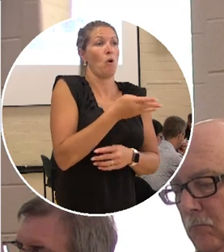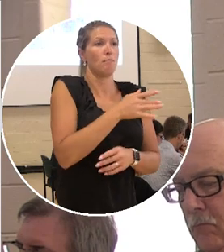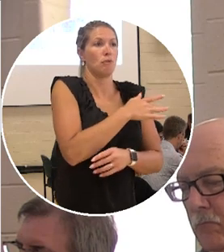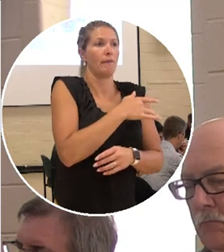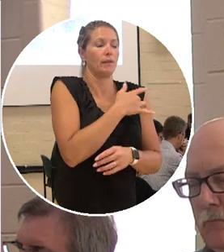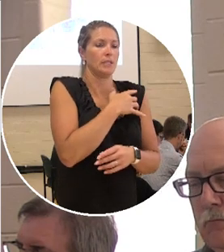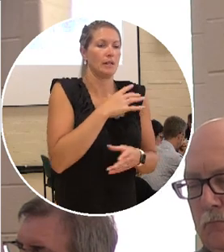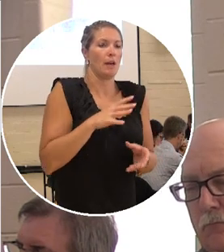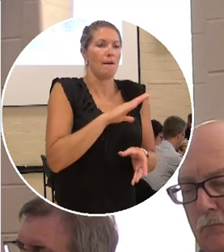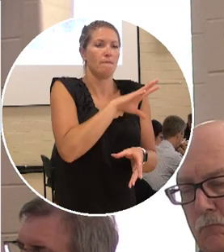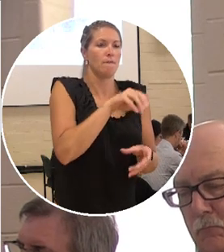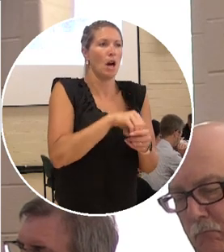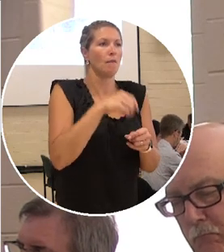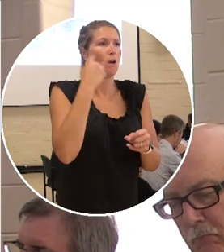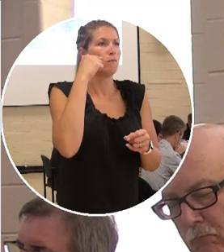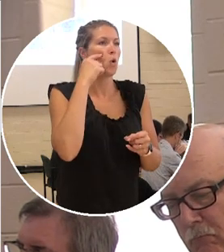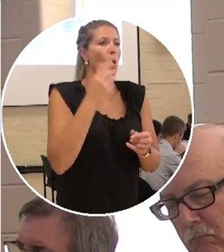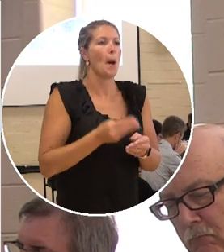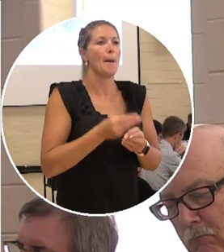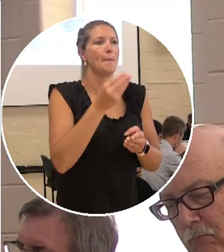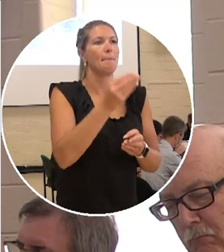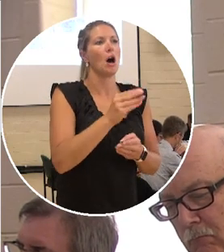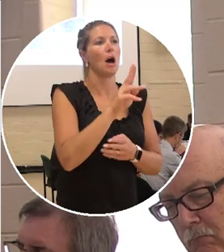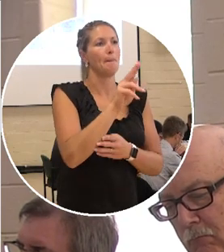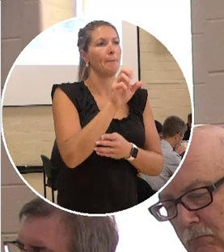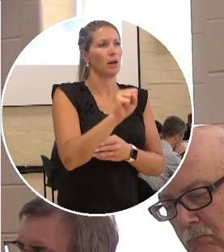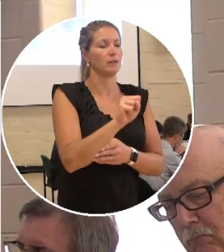The tendering number,